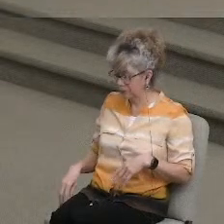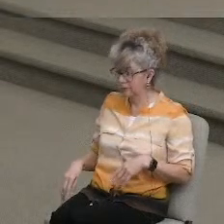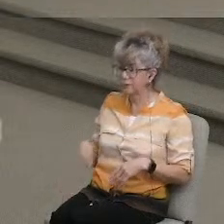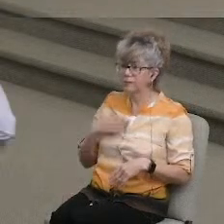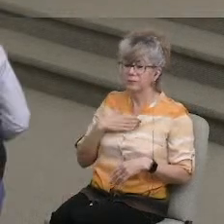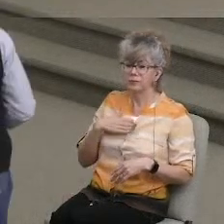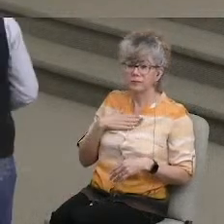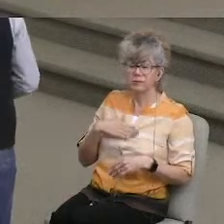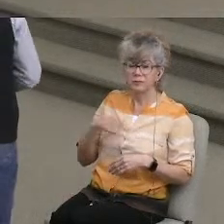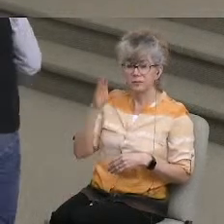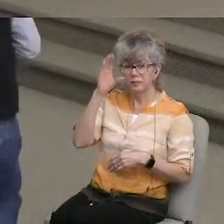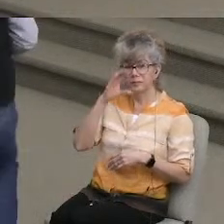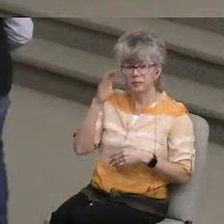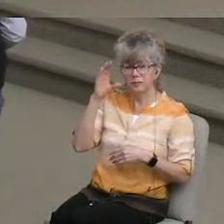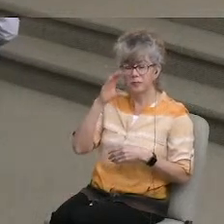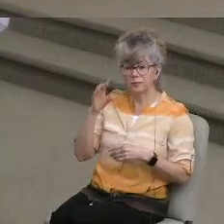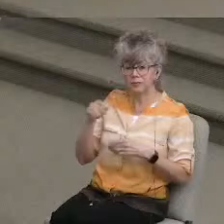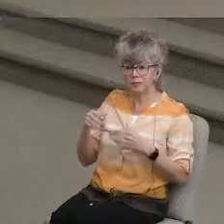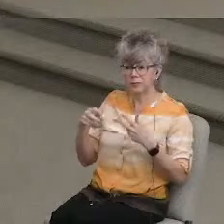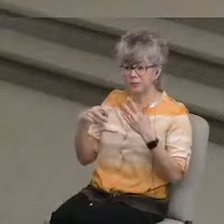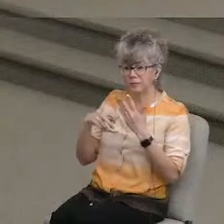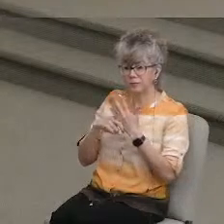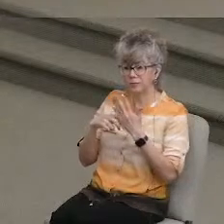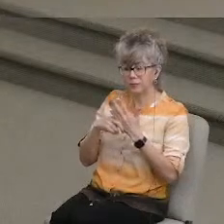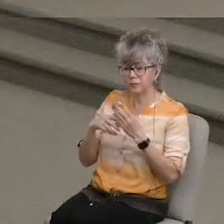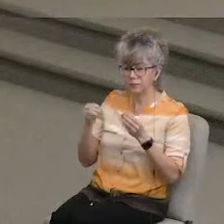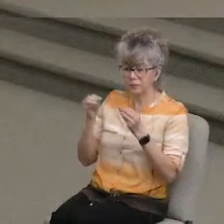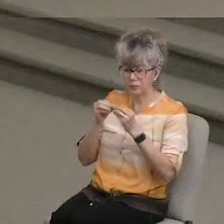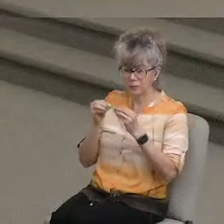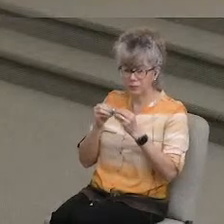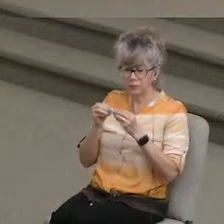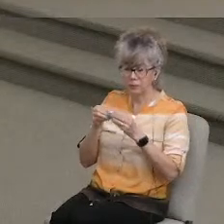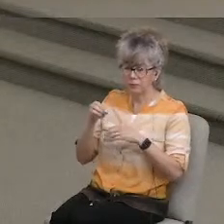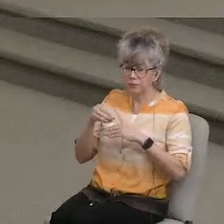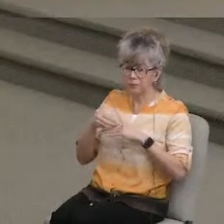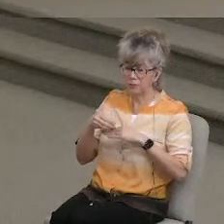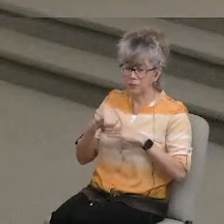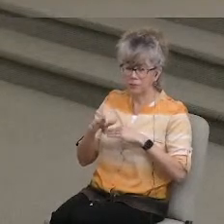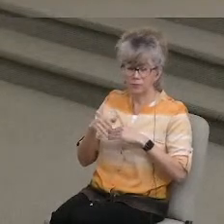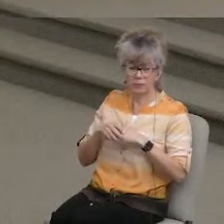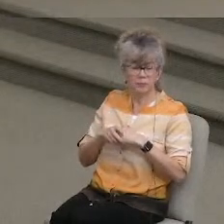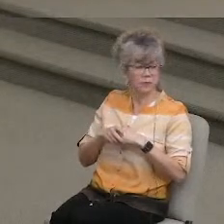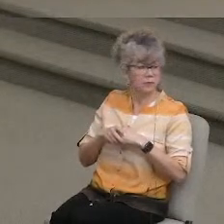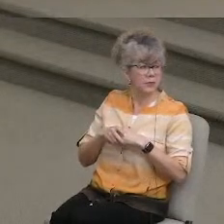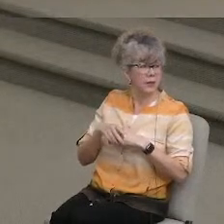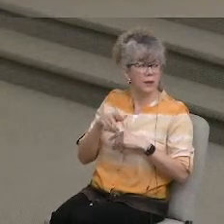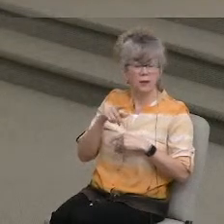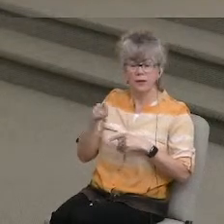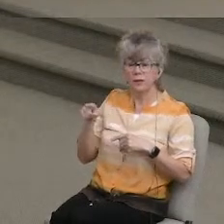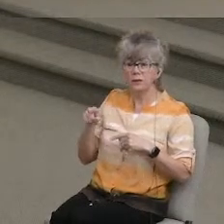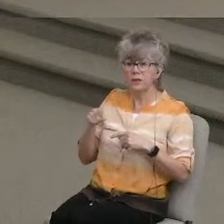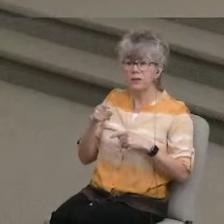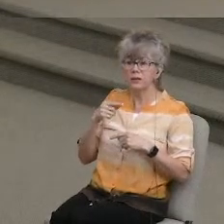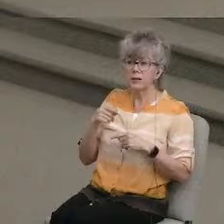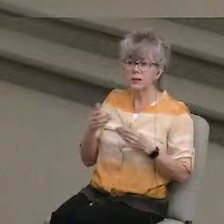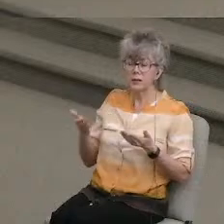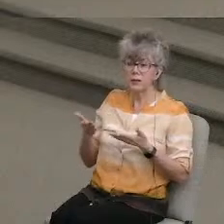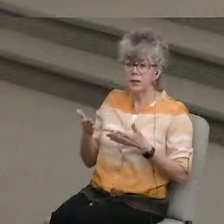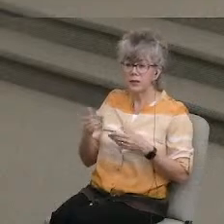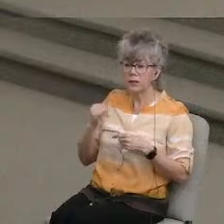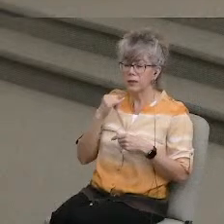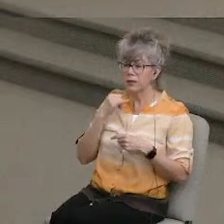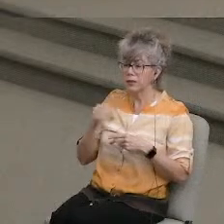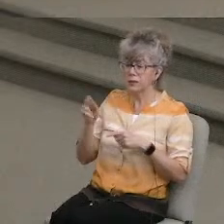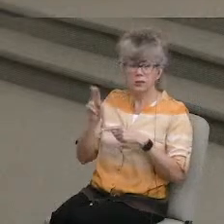please check the bulletin for more announcements. And then on a final note, this baptistry back here is